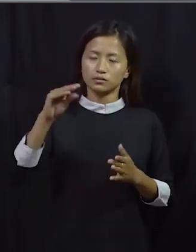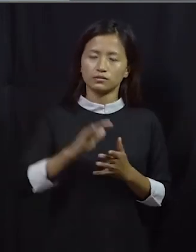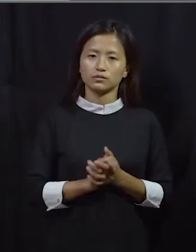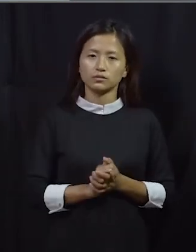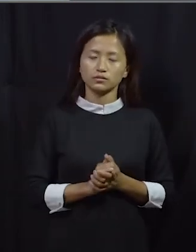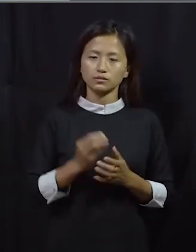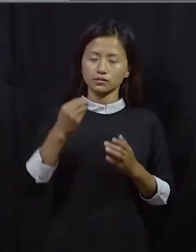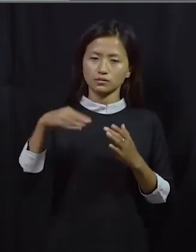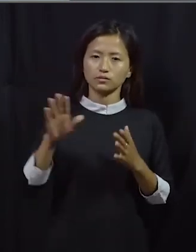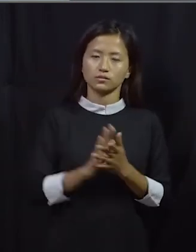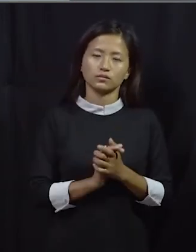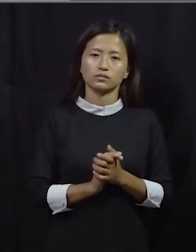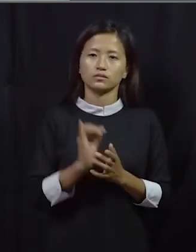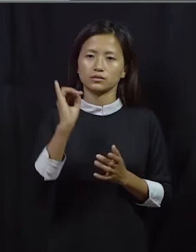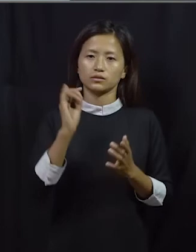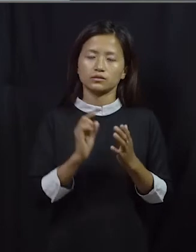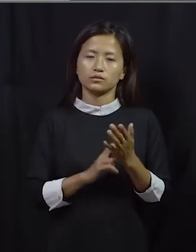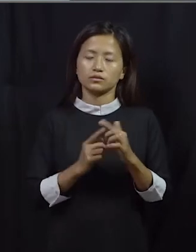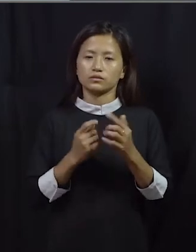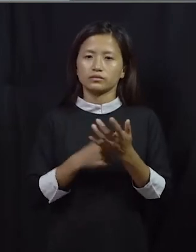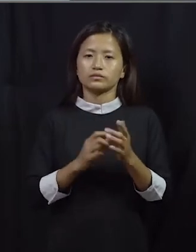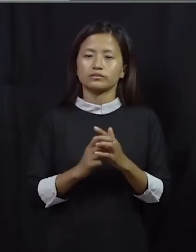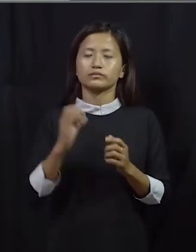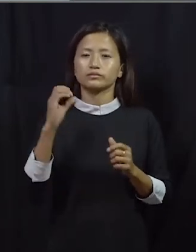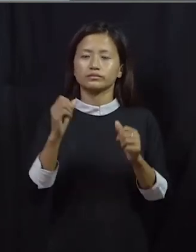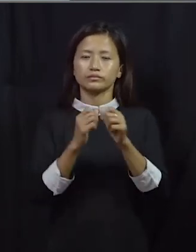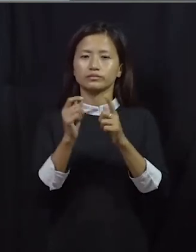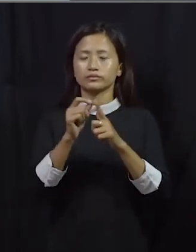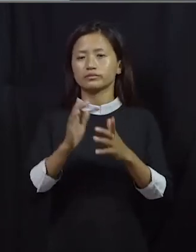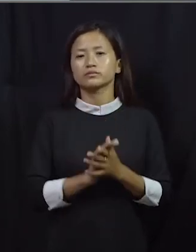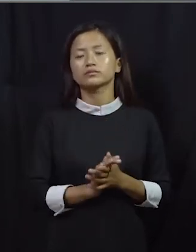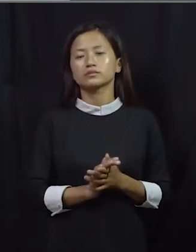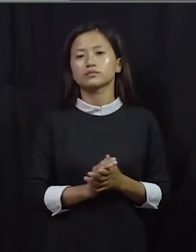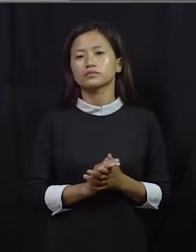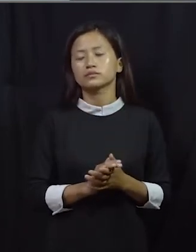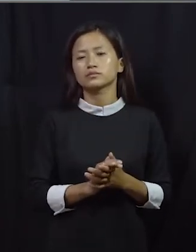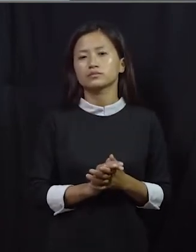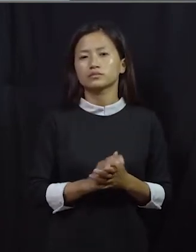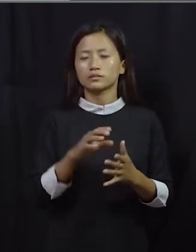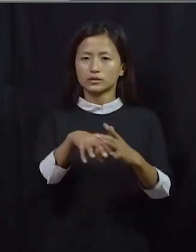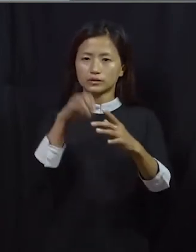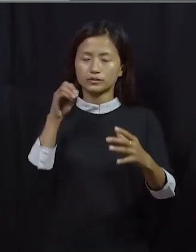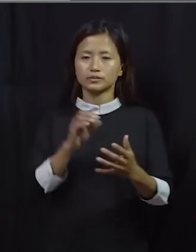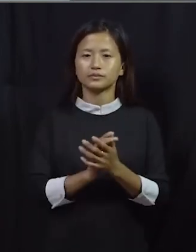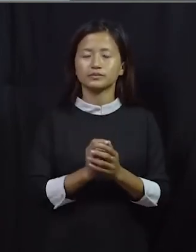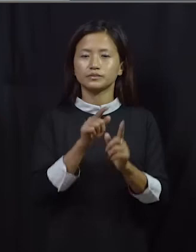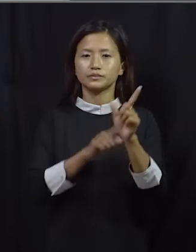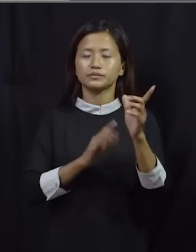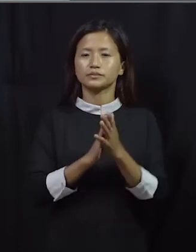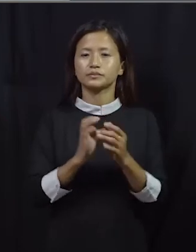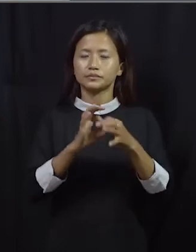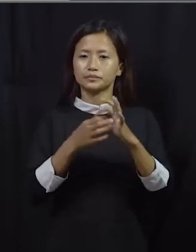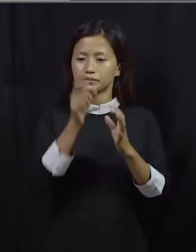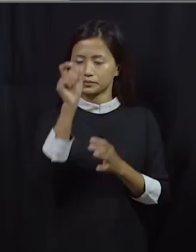deduct the interest on capital that has been withdrawn. The capital that has been withdrawn by the